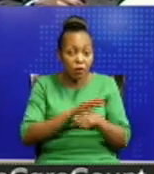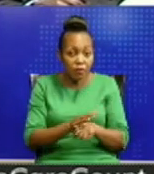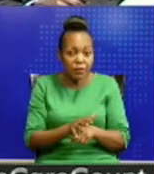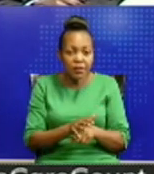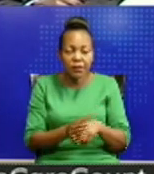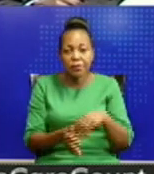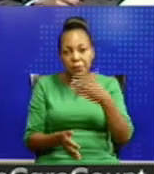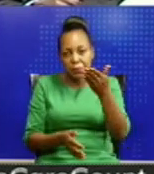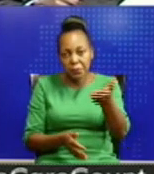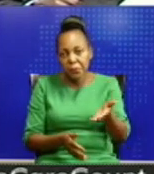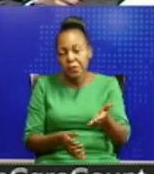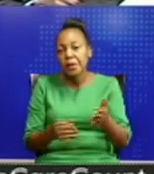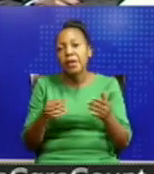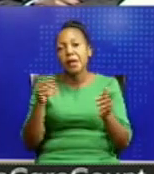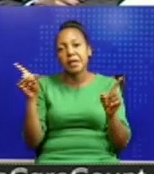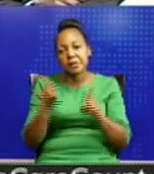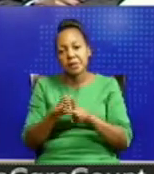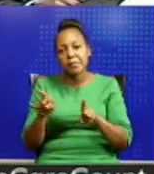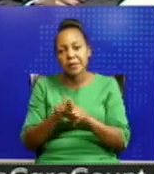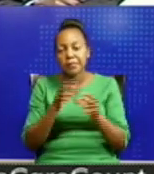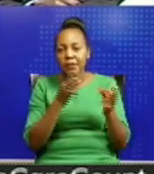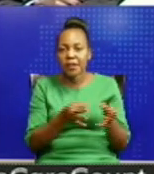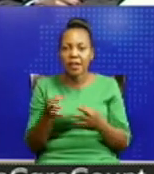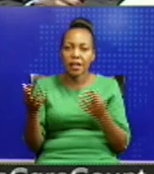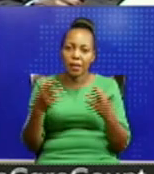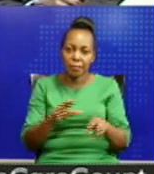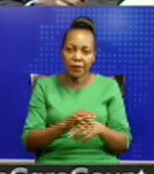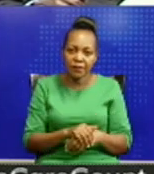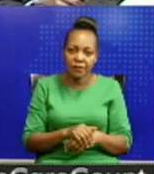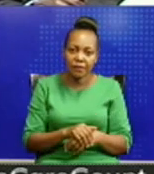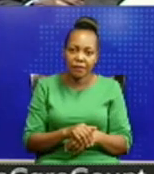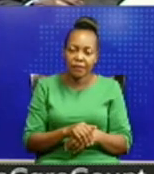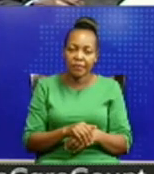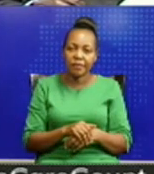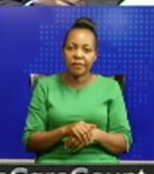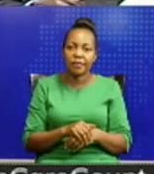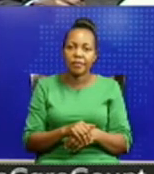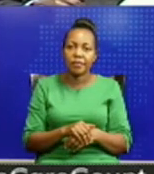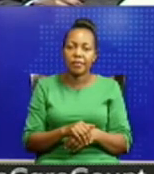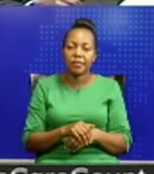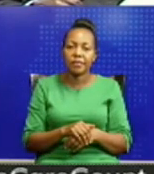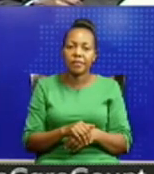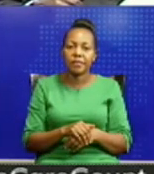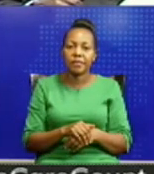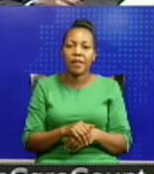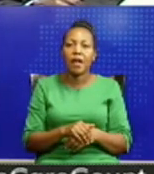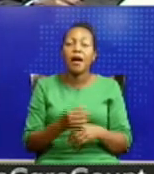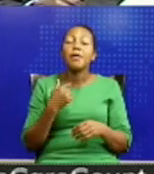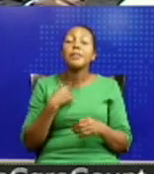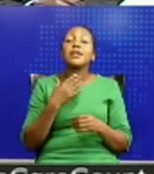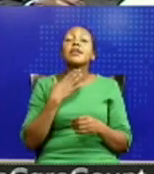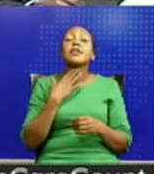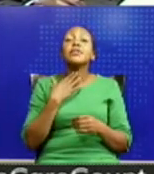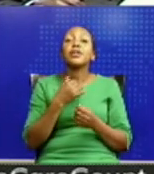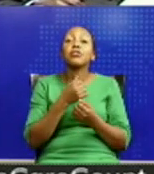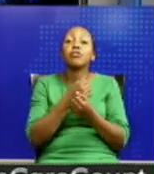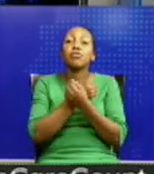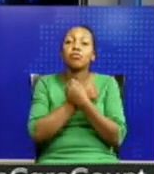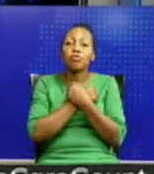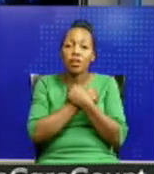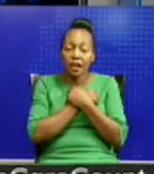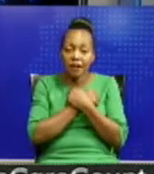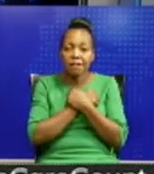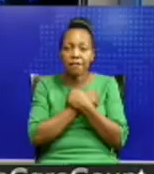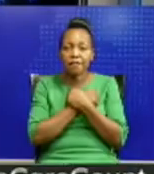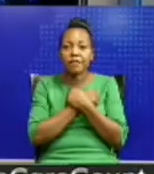it comes around, it is largely still here. Should we make women essential workers? Definitely. I would love that. They are doing